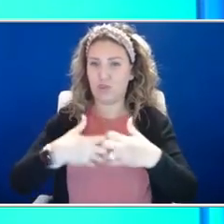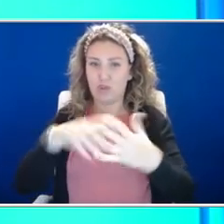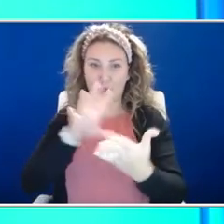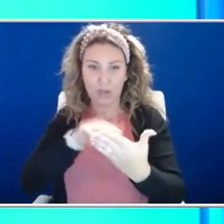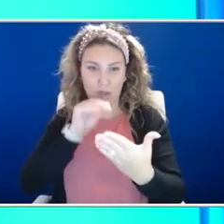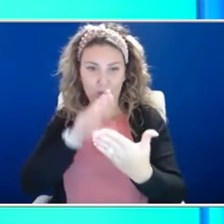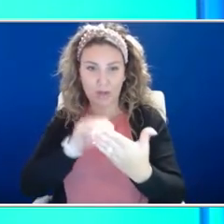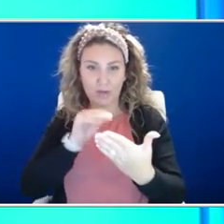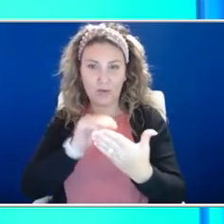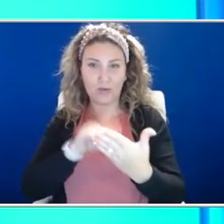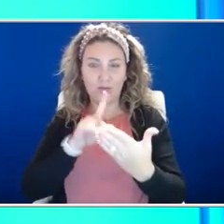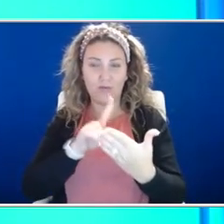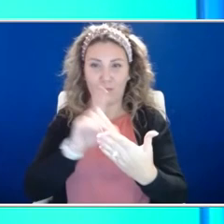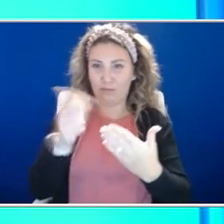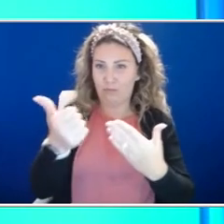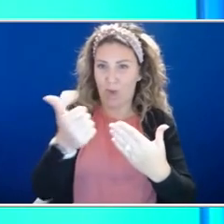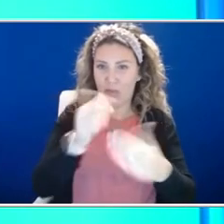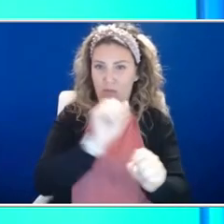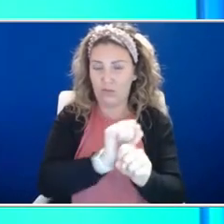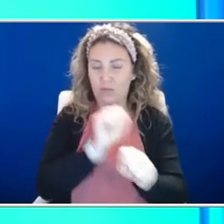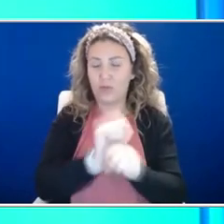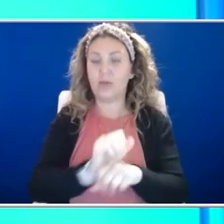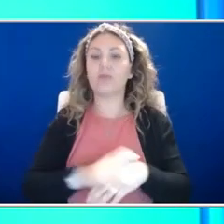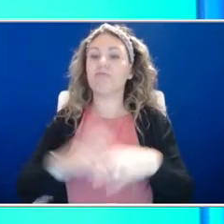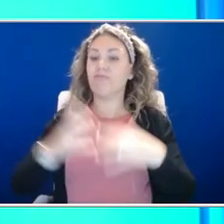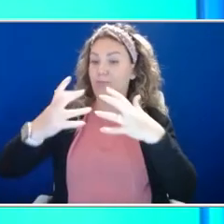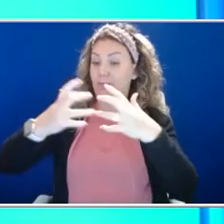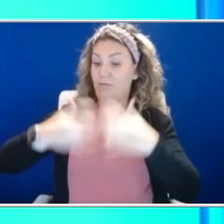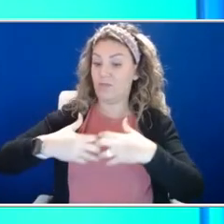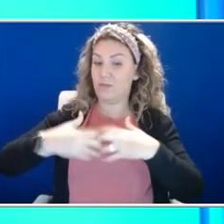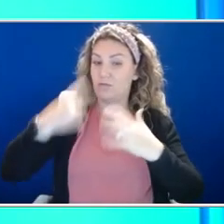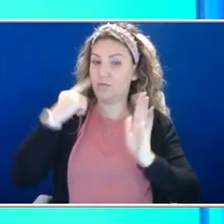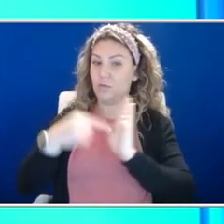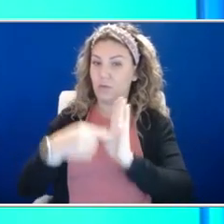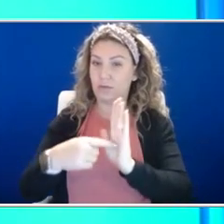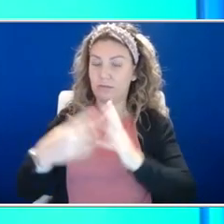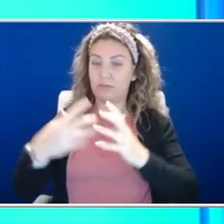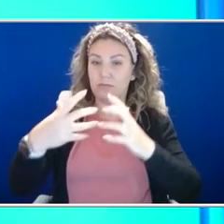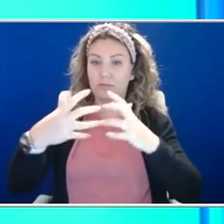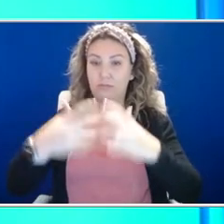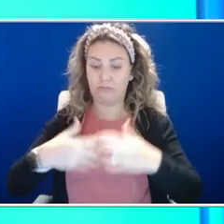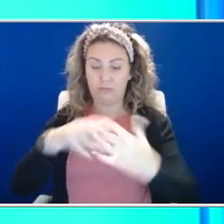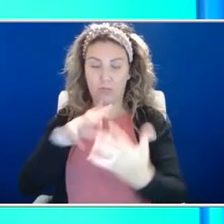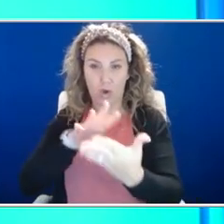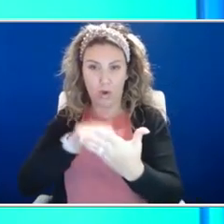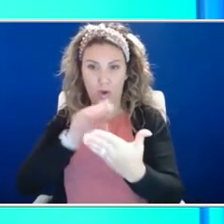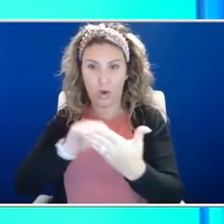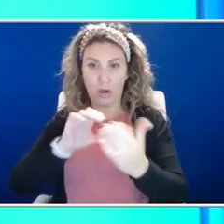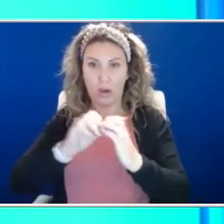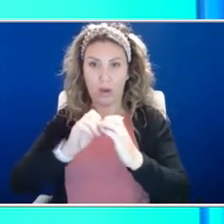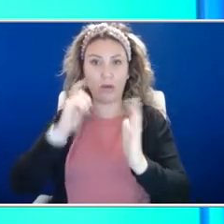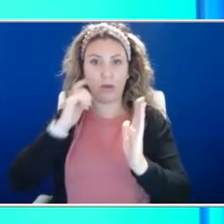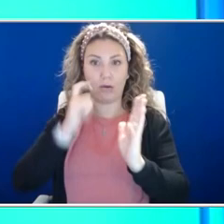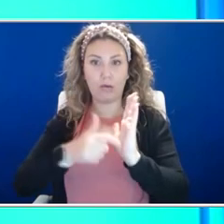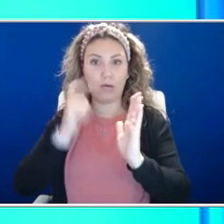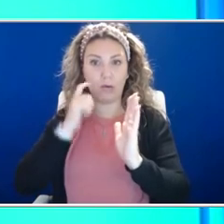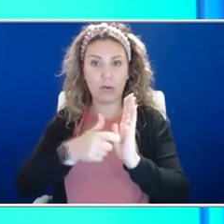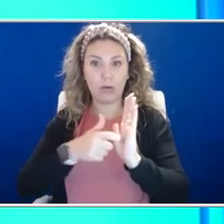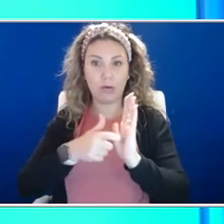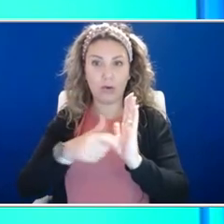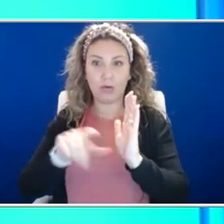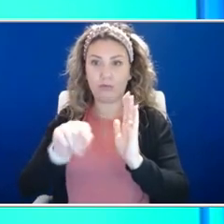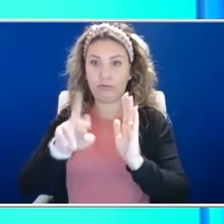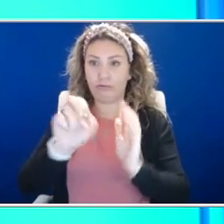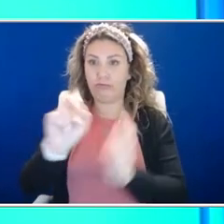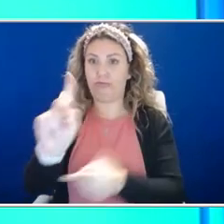task. So for example, a machine can learn how to recognize a truck based on what the